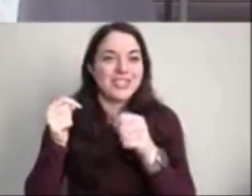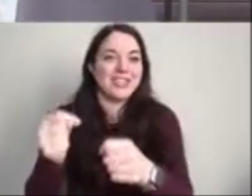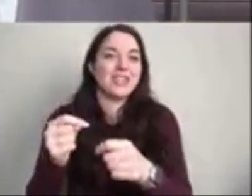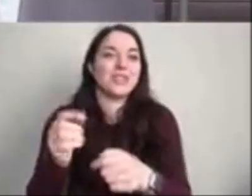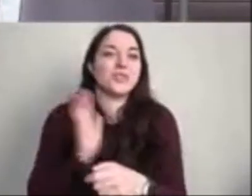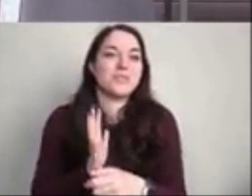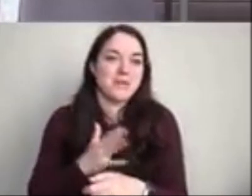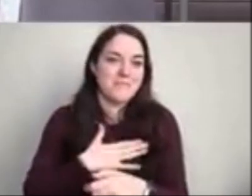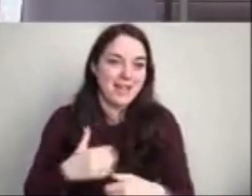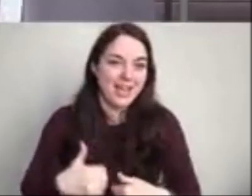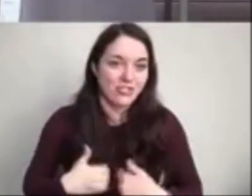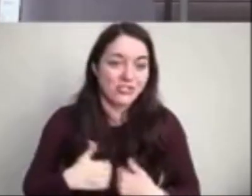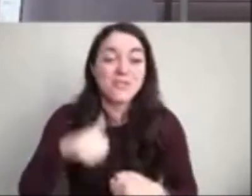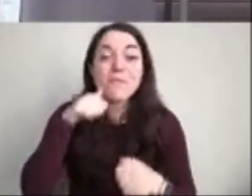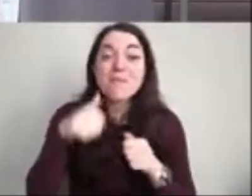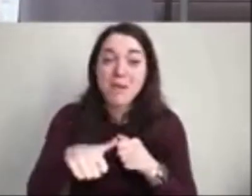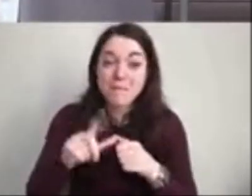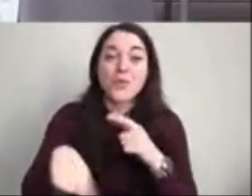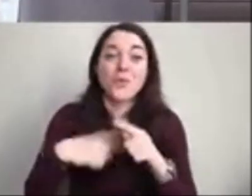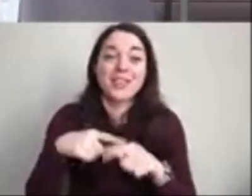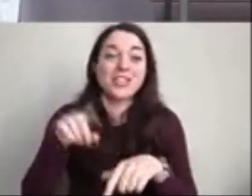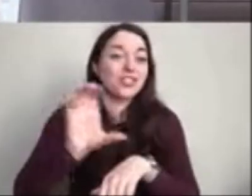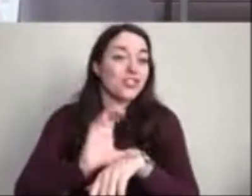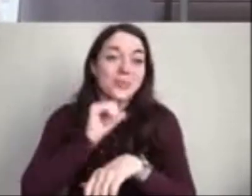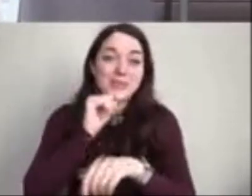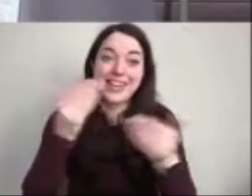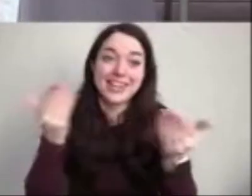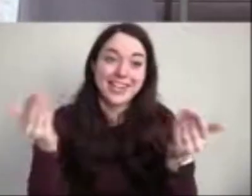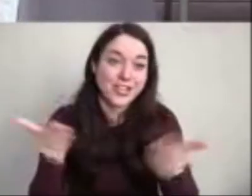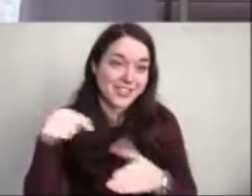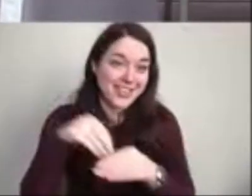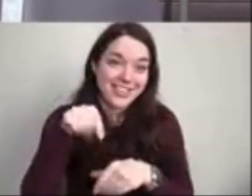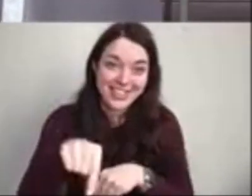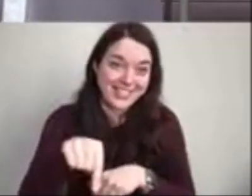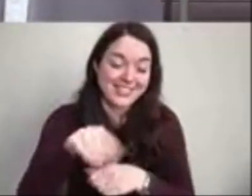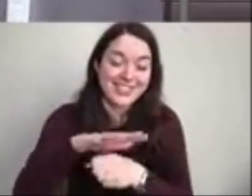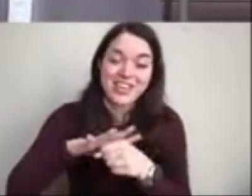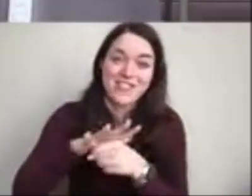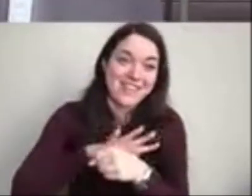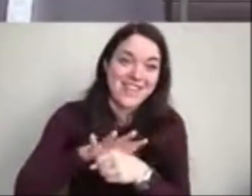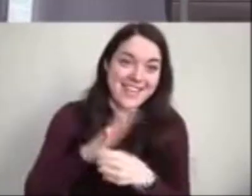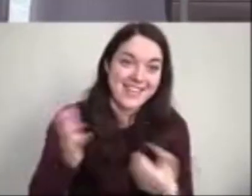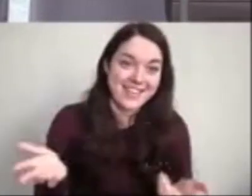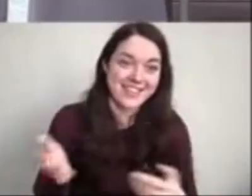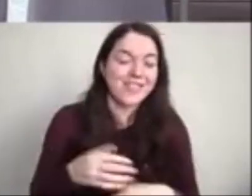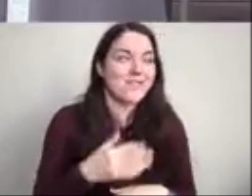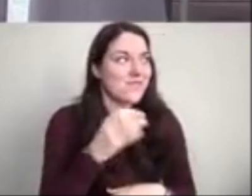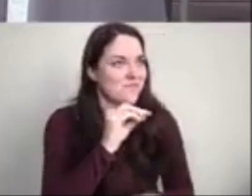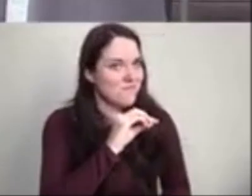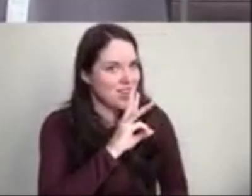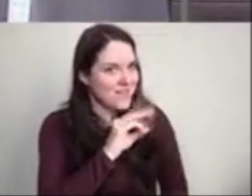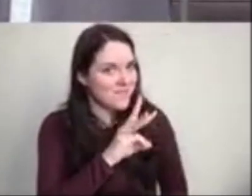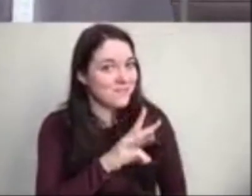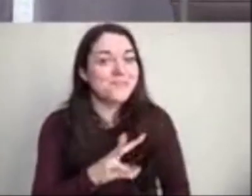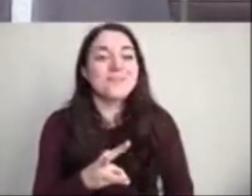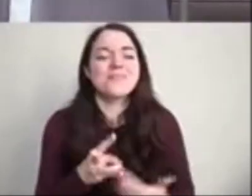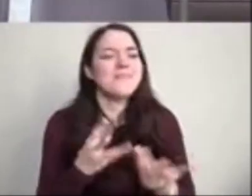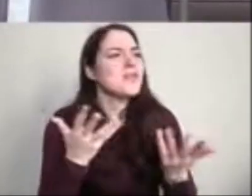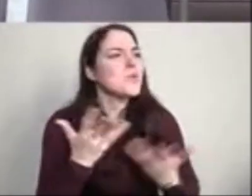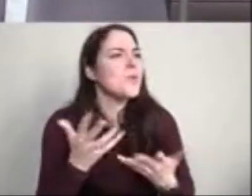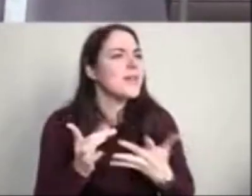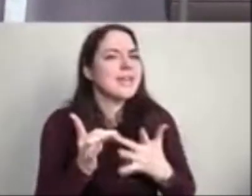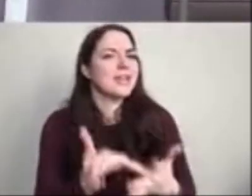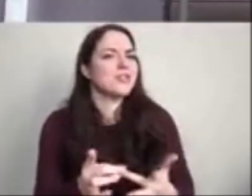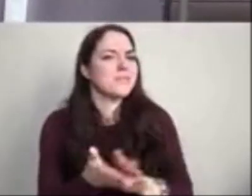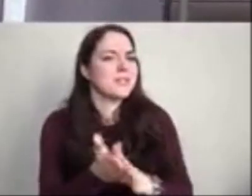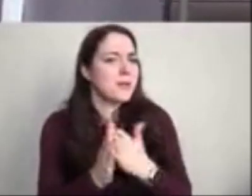place. Mm-hmm. Wow. All right. So tell us more about what led you into coaching and